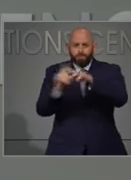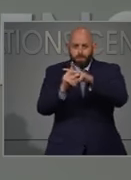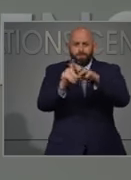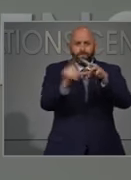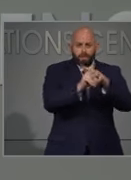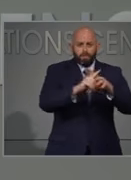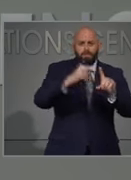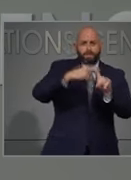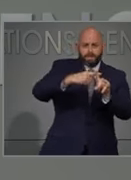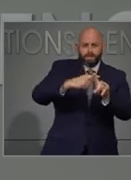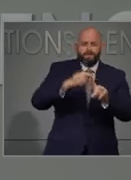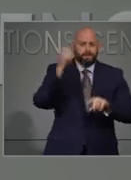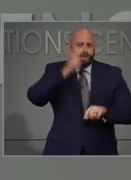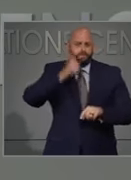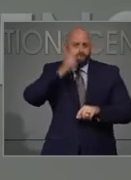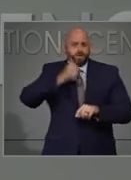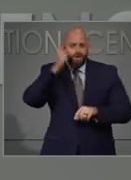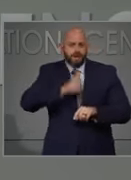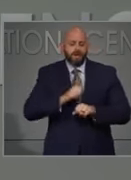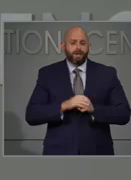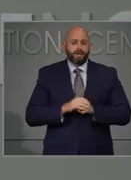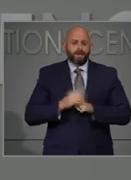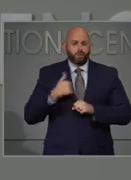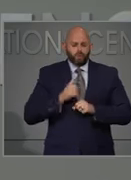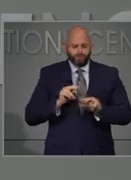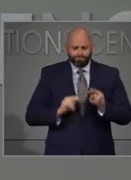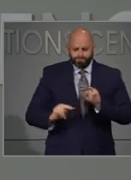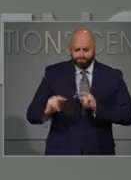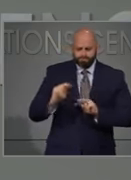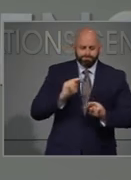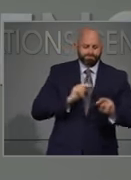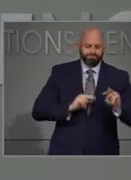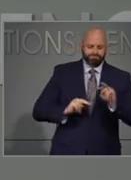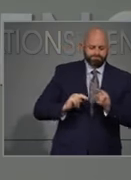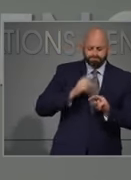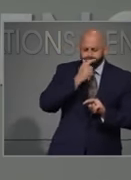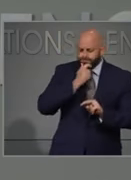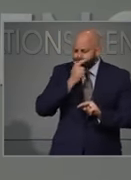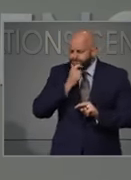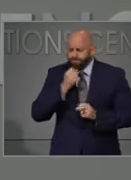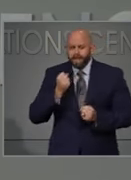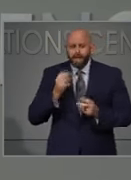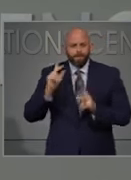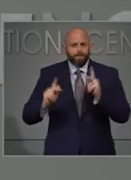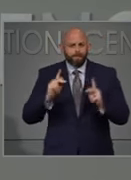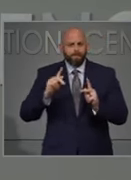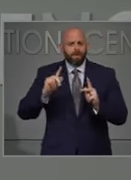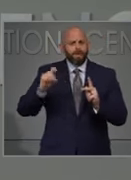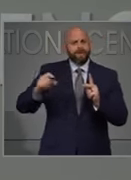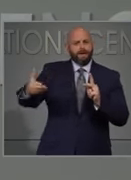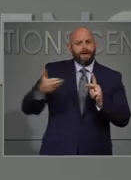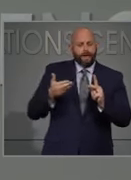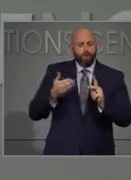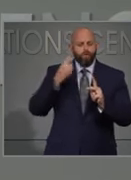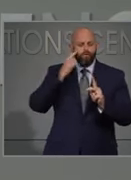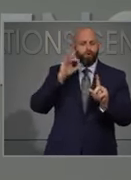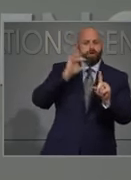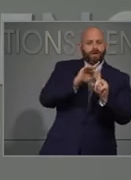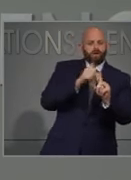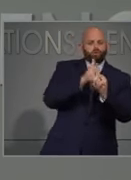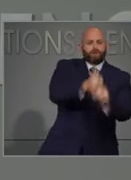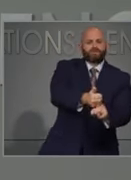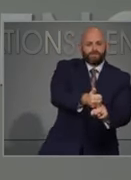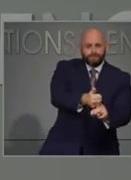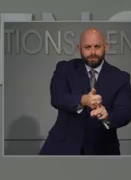assess what is that ultimate workload here of positive cases. It is a moving target because, as you know, if we can keep the virus